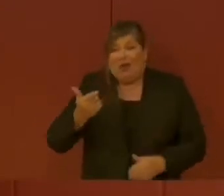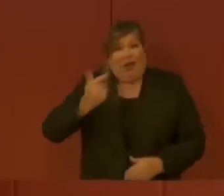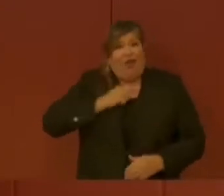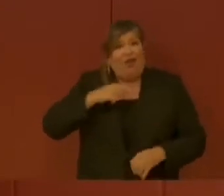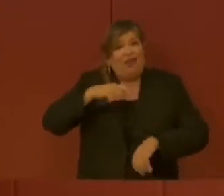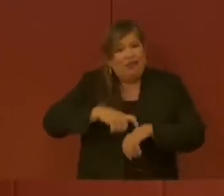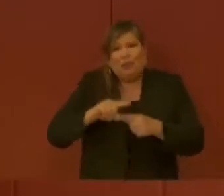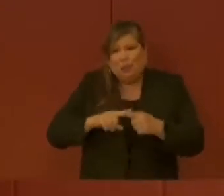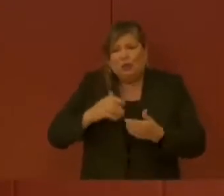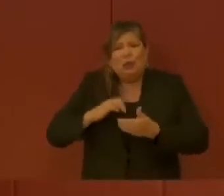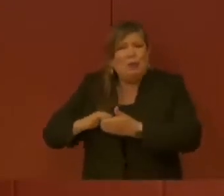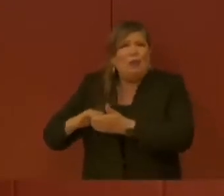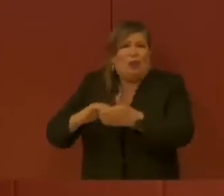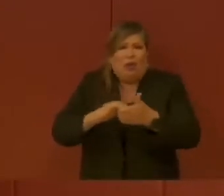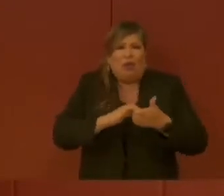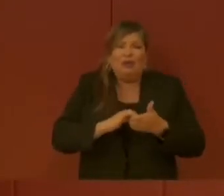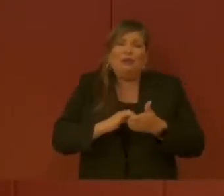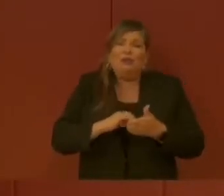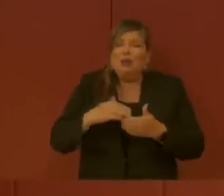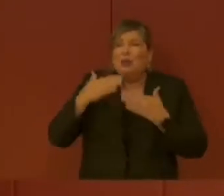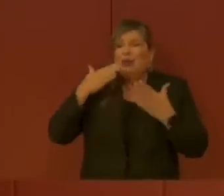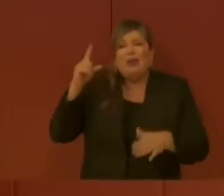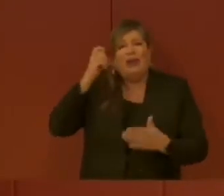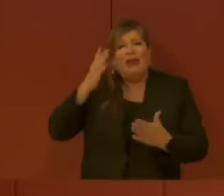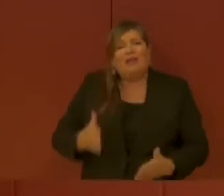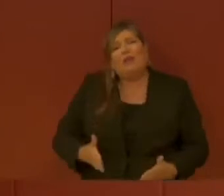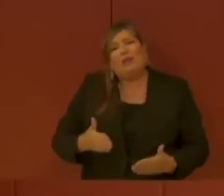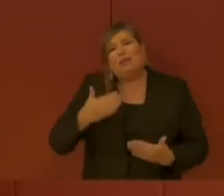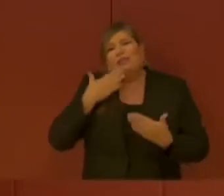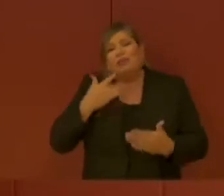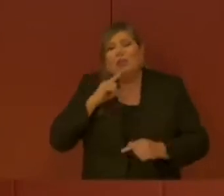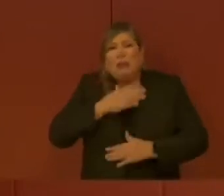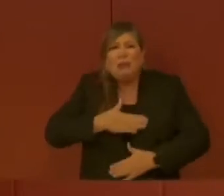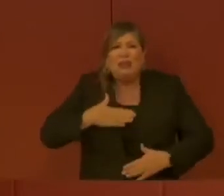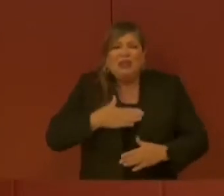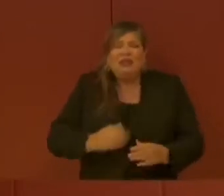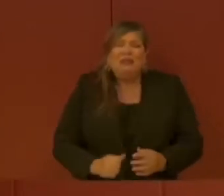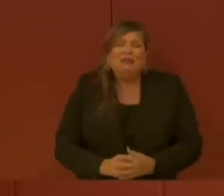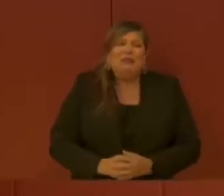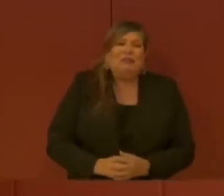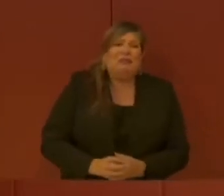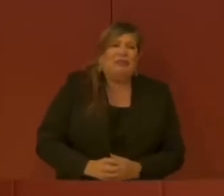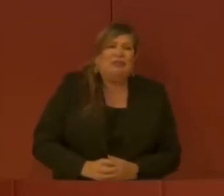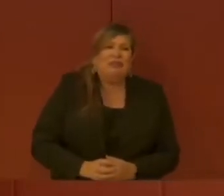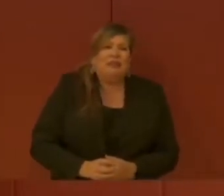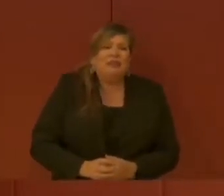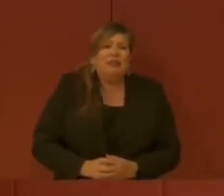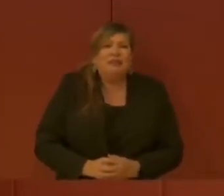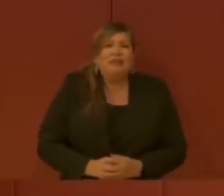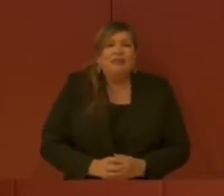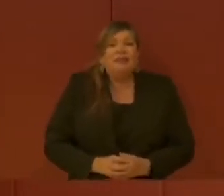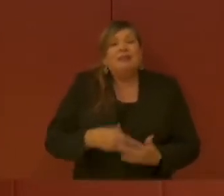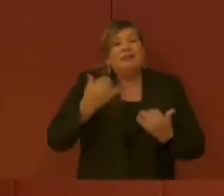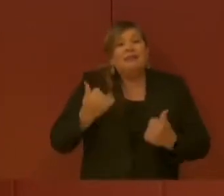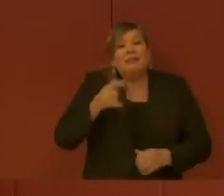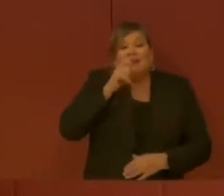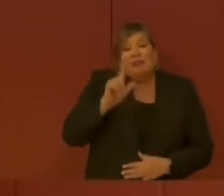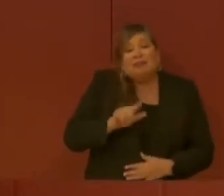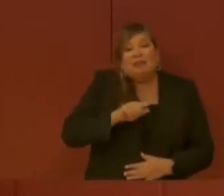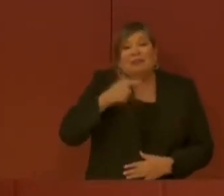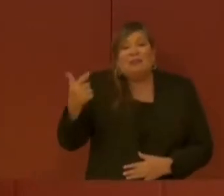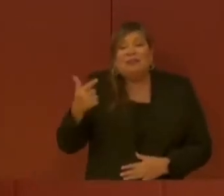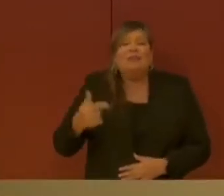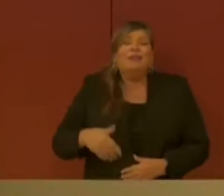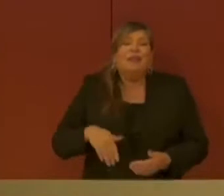partner with you guys. So thank you, Governor. Really do appreciate it. And now I introduce Senator Susan